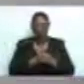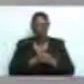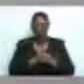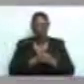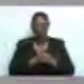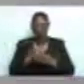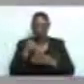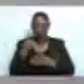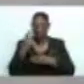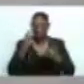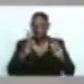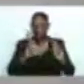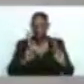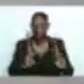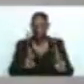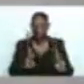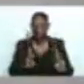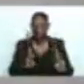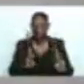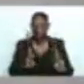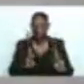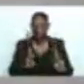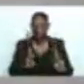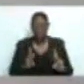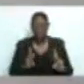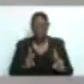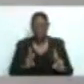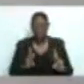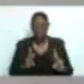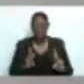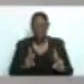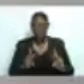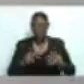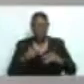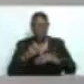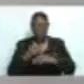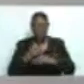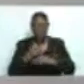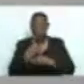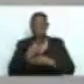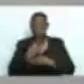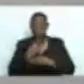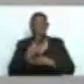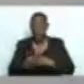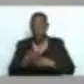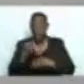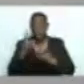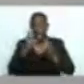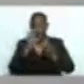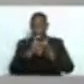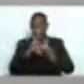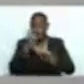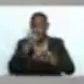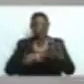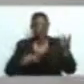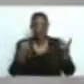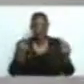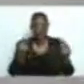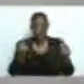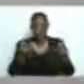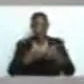One person that doesn't beat around the bush. He tell you like it is, whether you like it or not. And so,